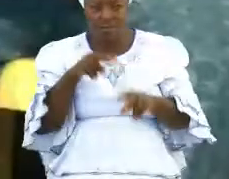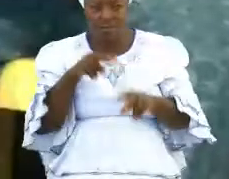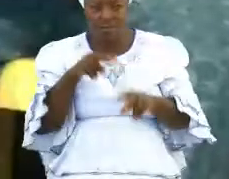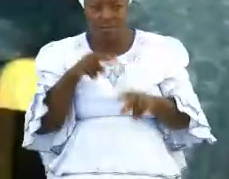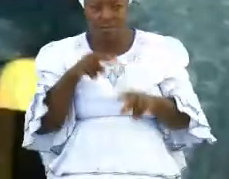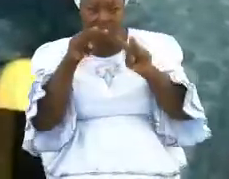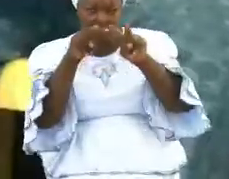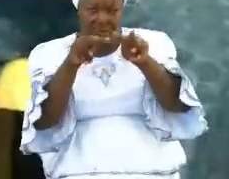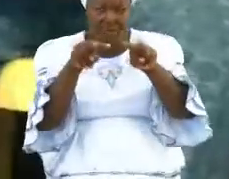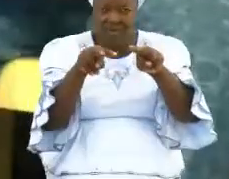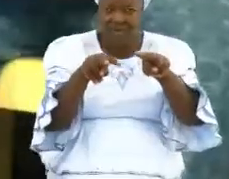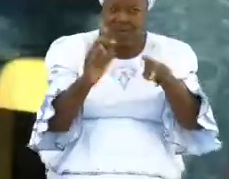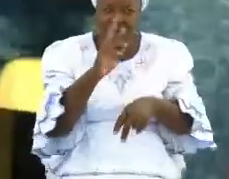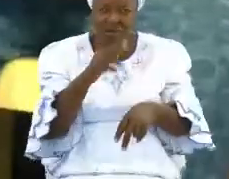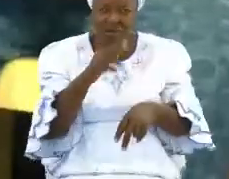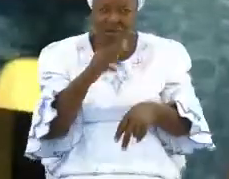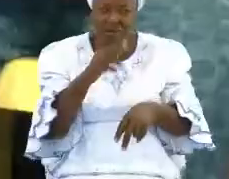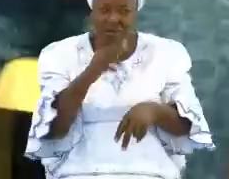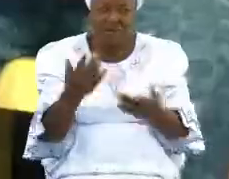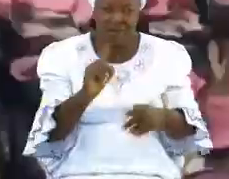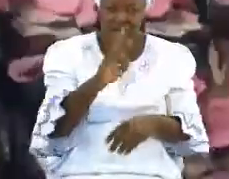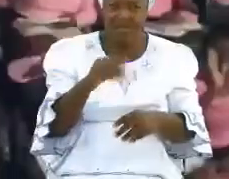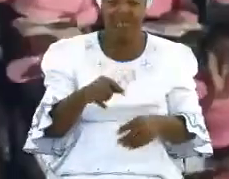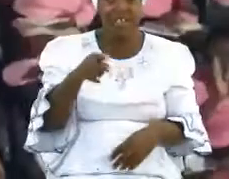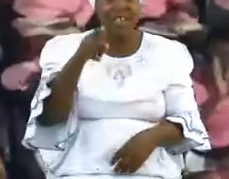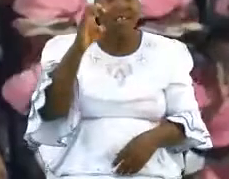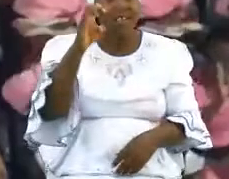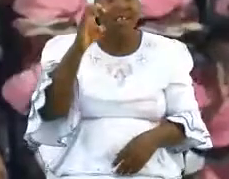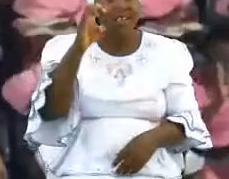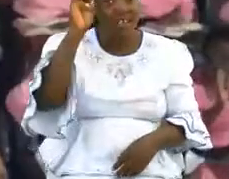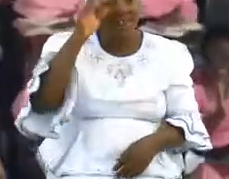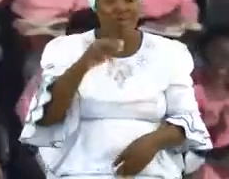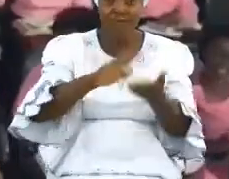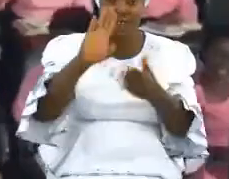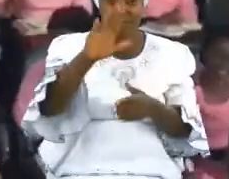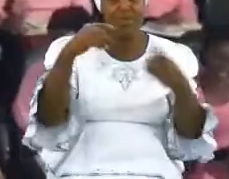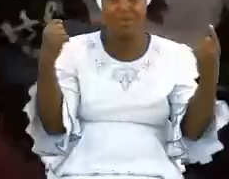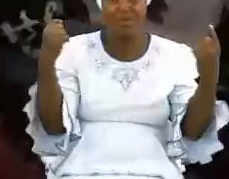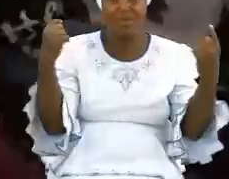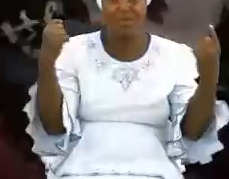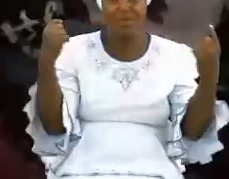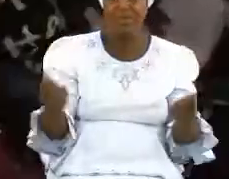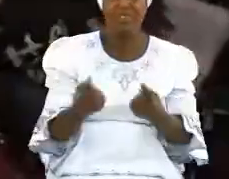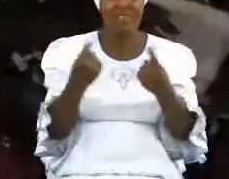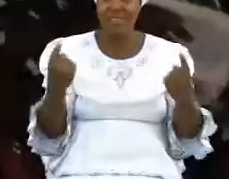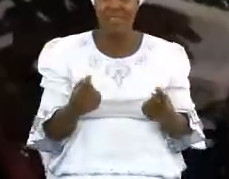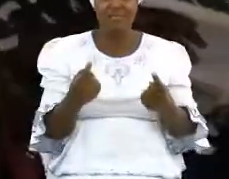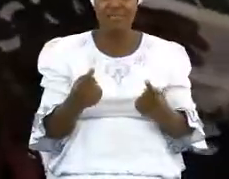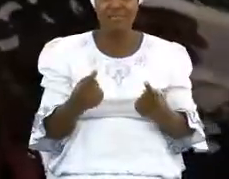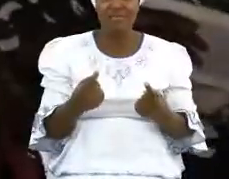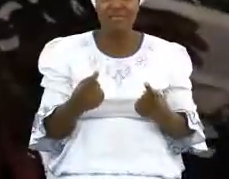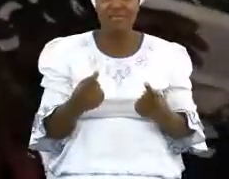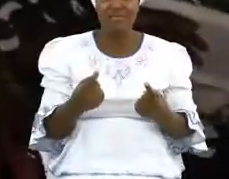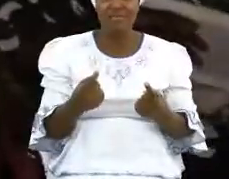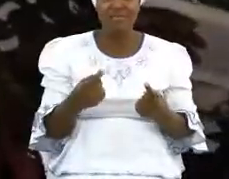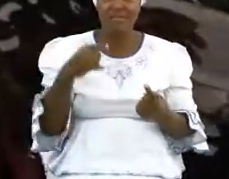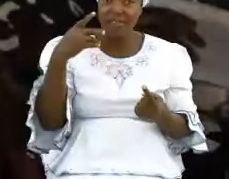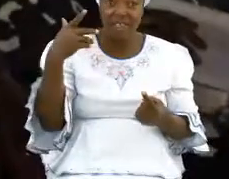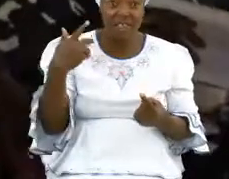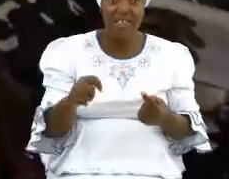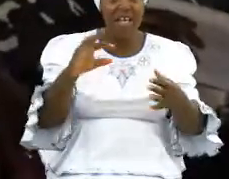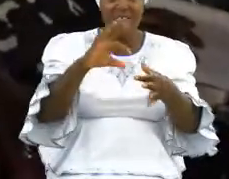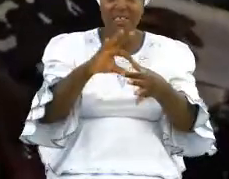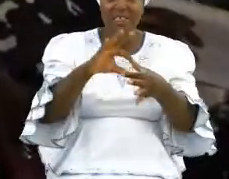here. Where are you? It will forgive your sin. The chain of your sin, it